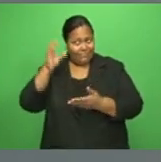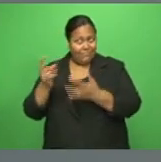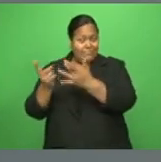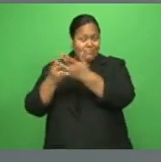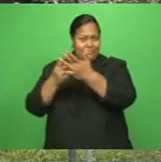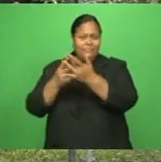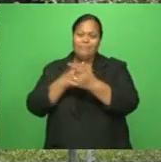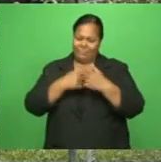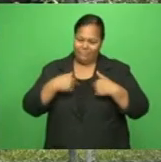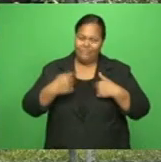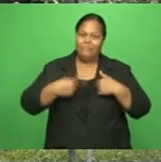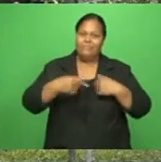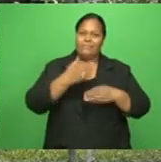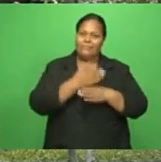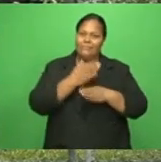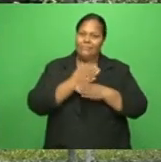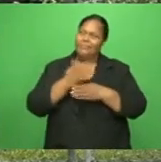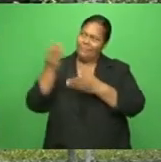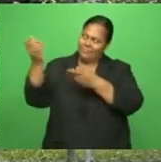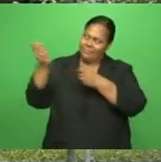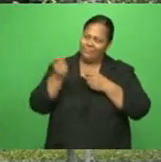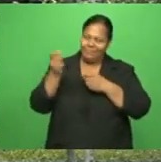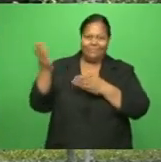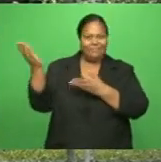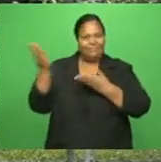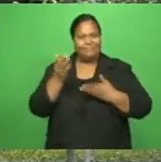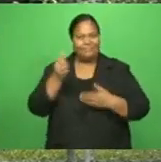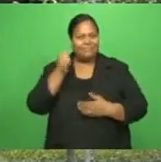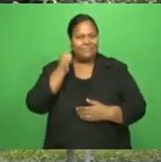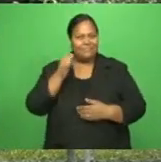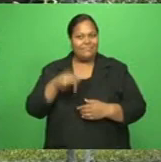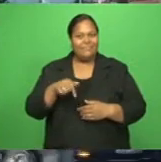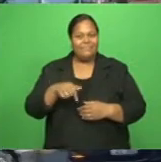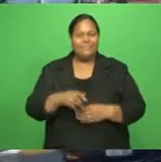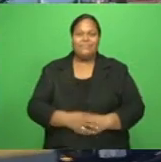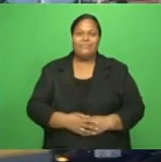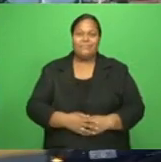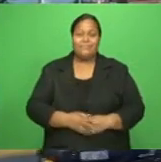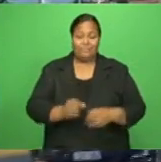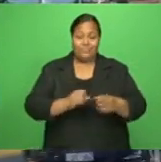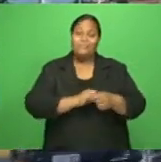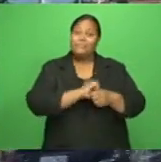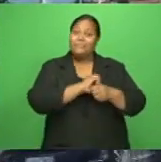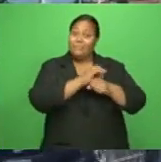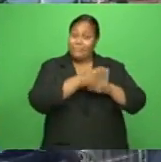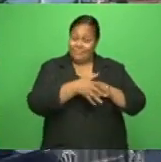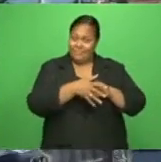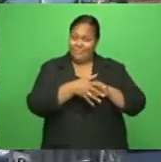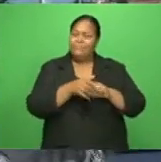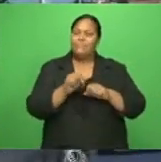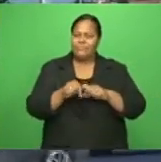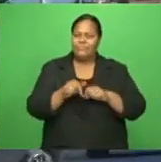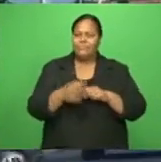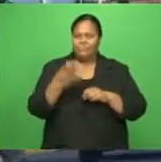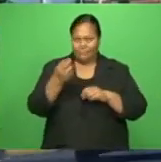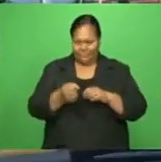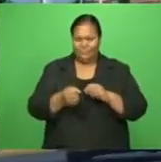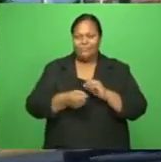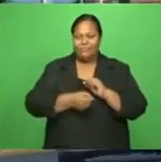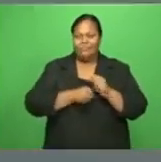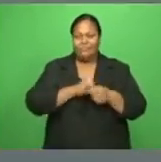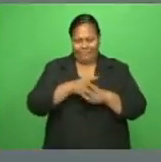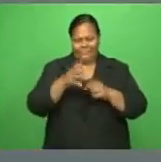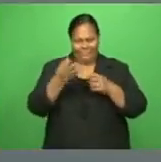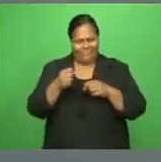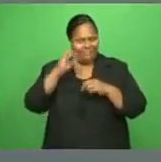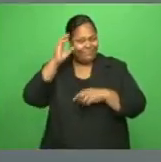back. Dr. Fong says Fiji is regarded as a COVID-19 country. The Fiji Health and Medical Services will